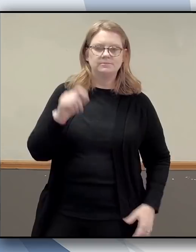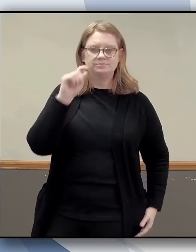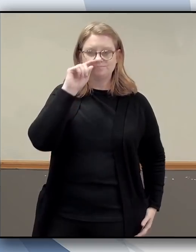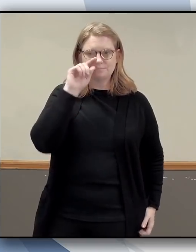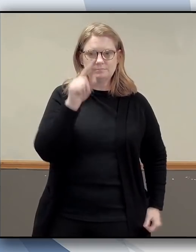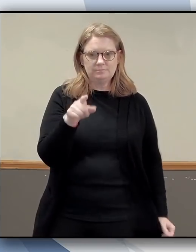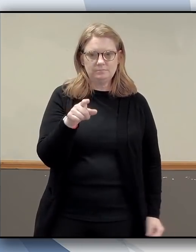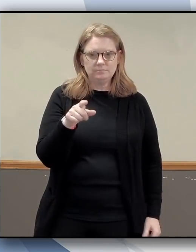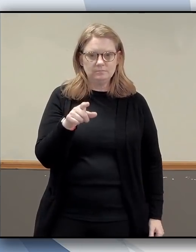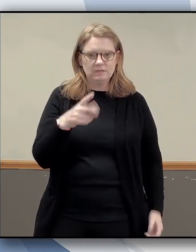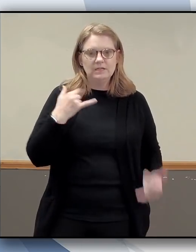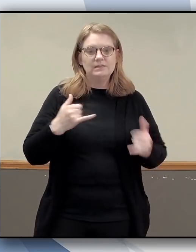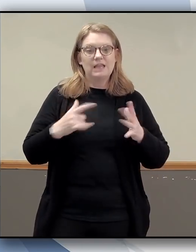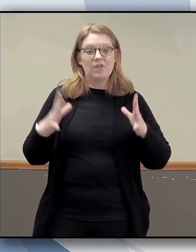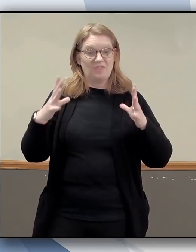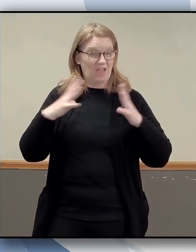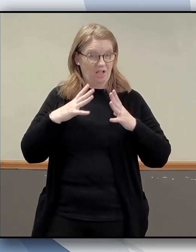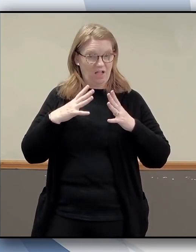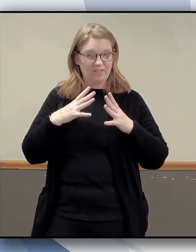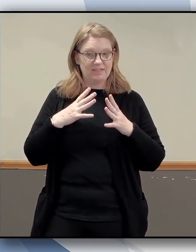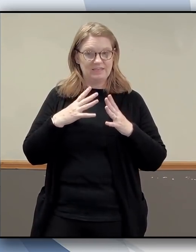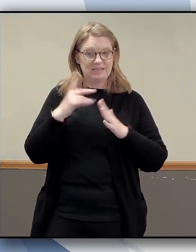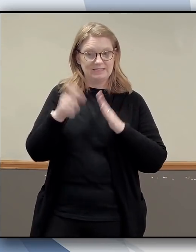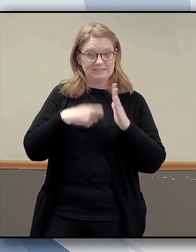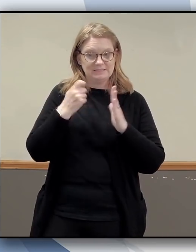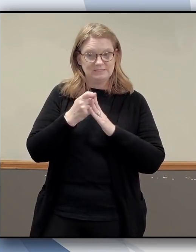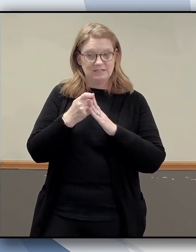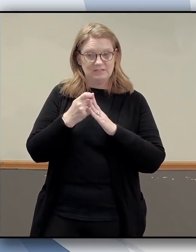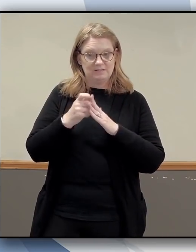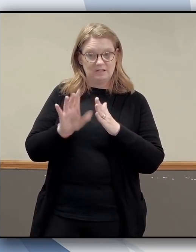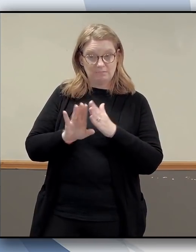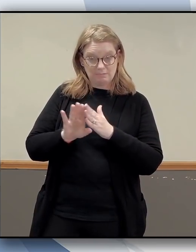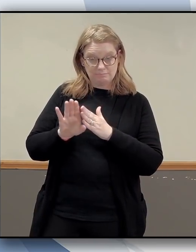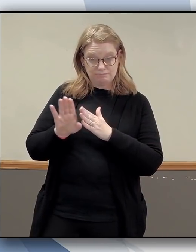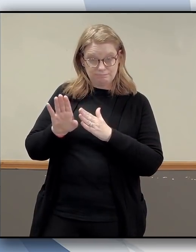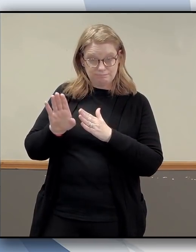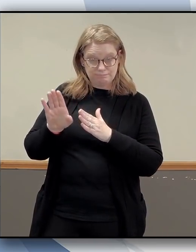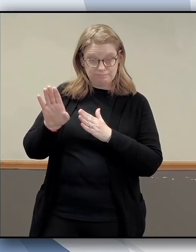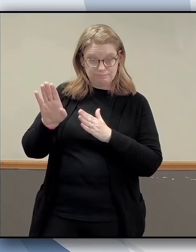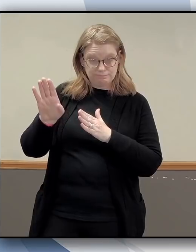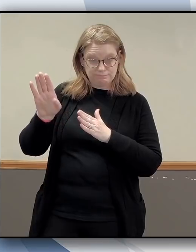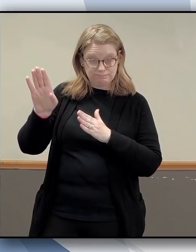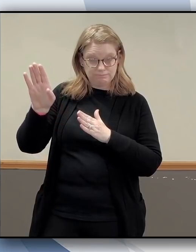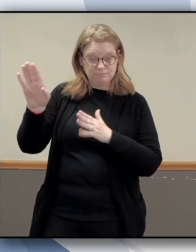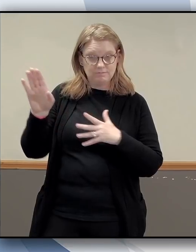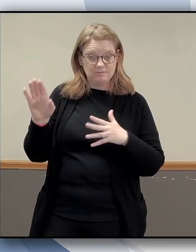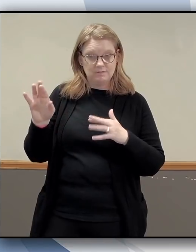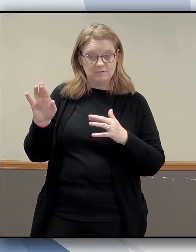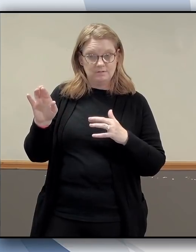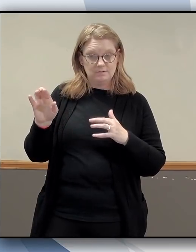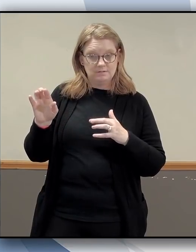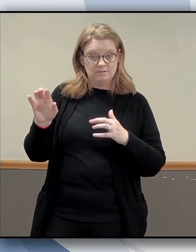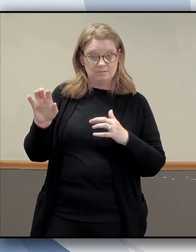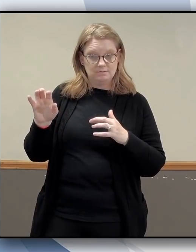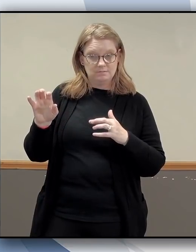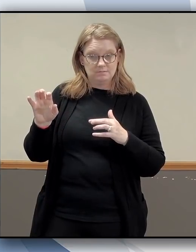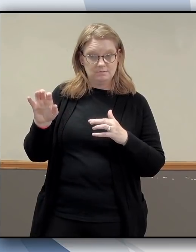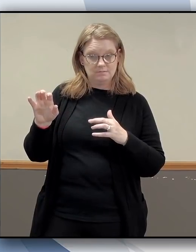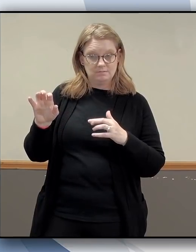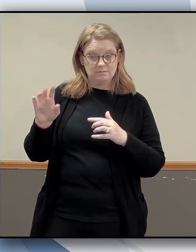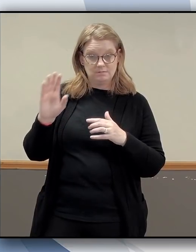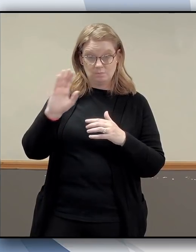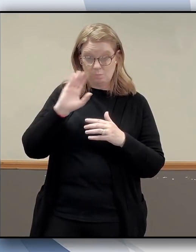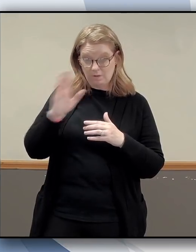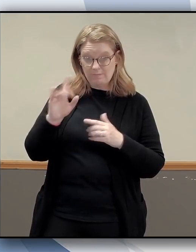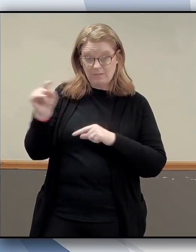If we get into the holiday season and we're still going upward, no matter how steep, there's no point where we'll go back to kind